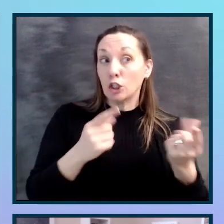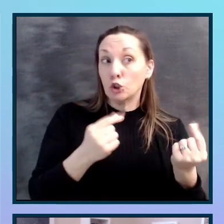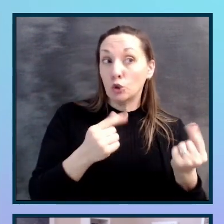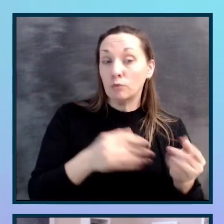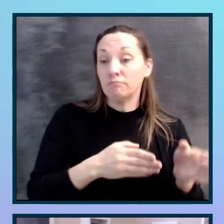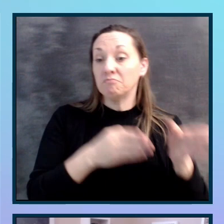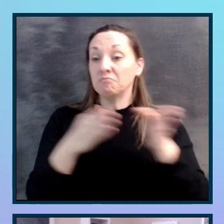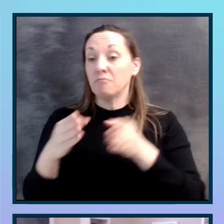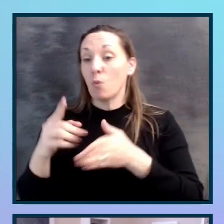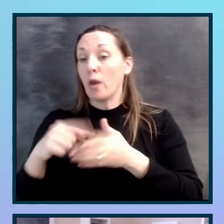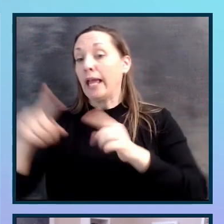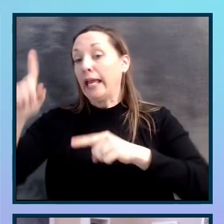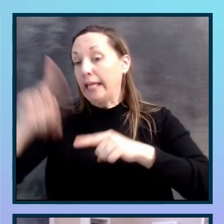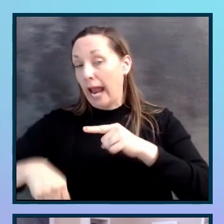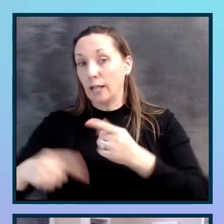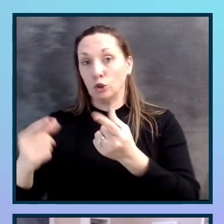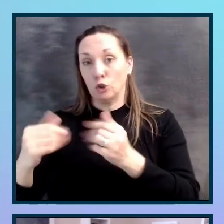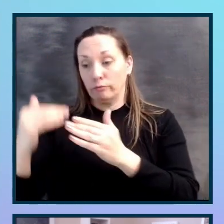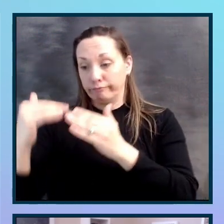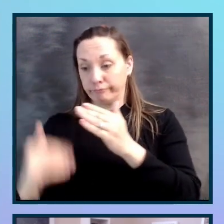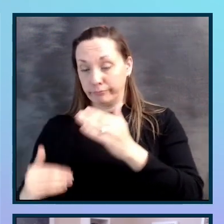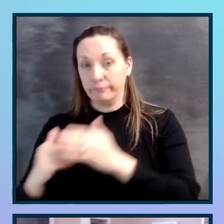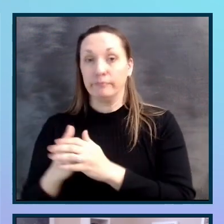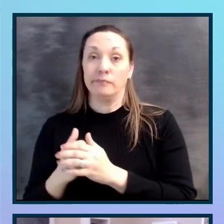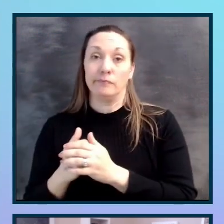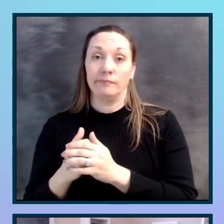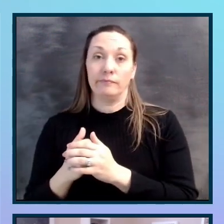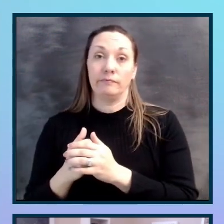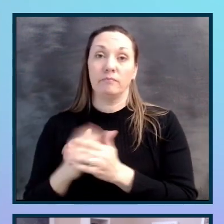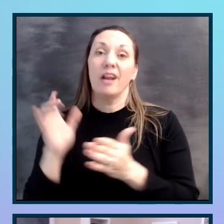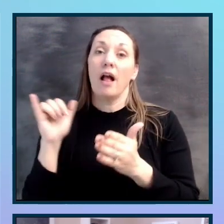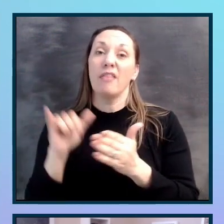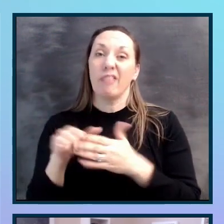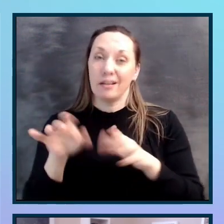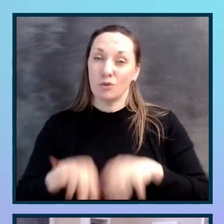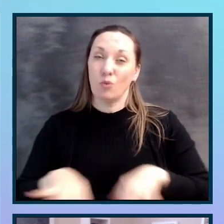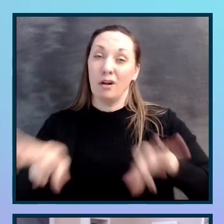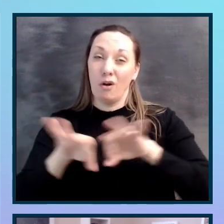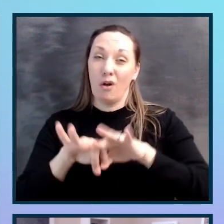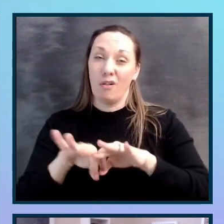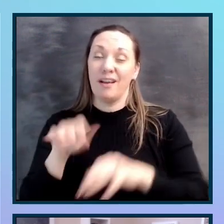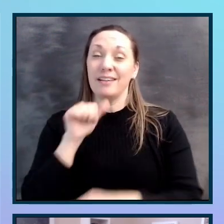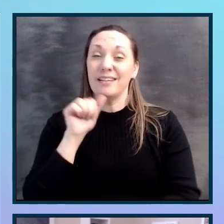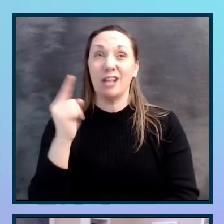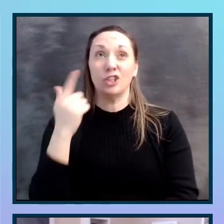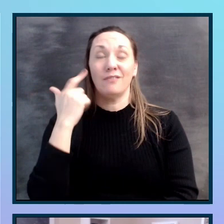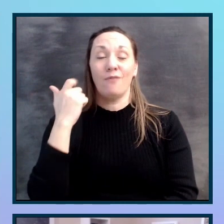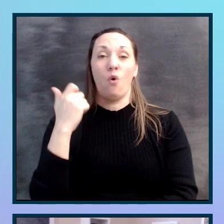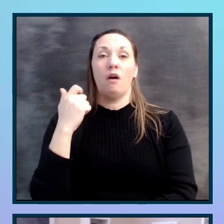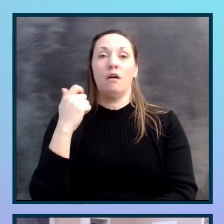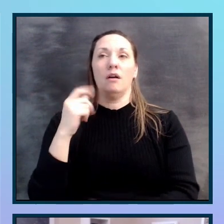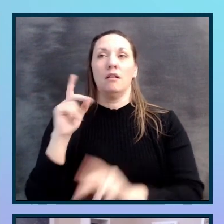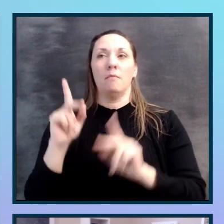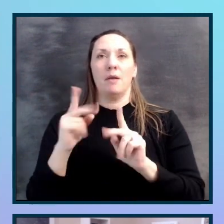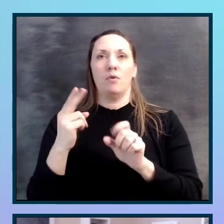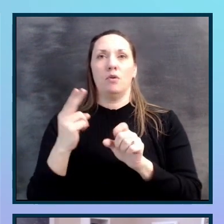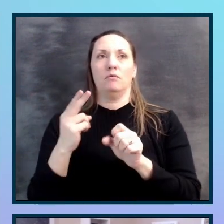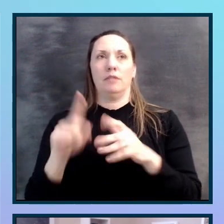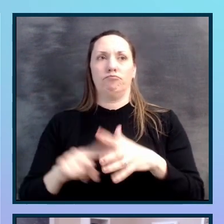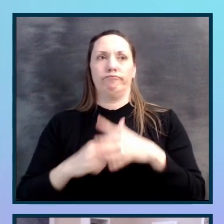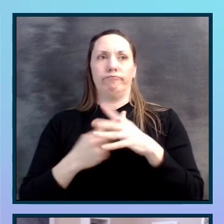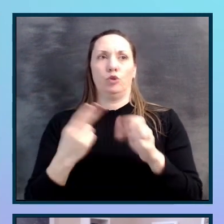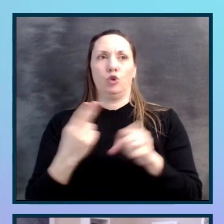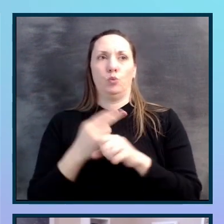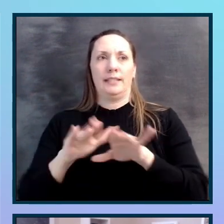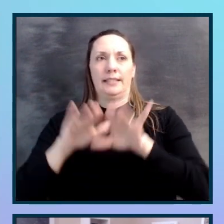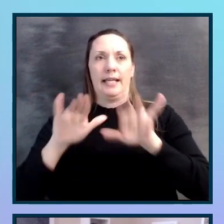it can't do. And that is critical, not just for the implementers of a system, but how